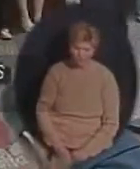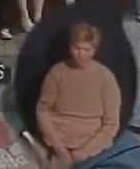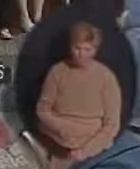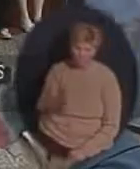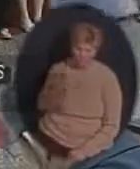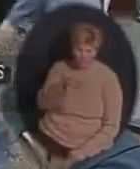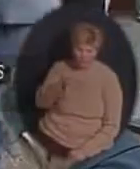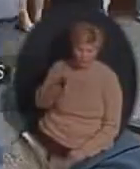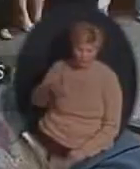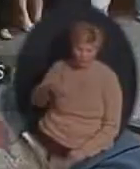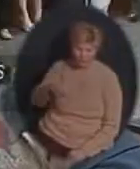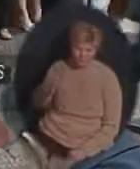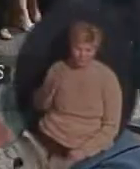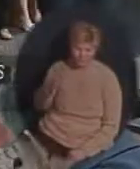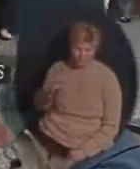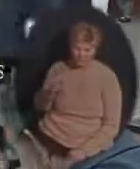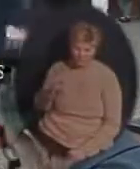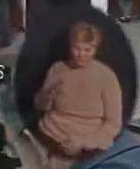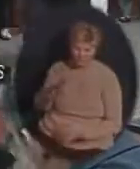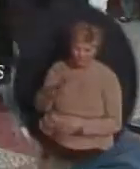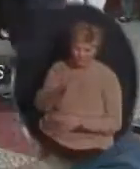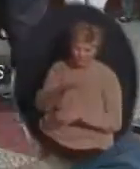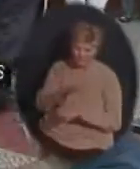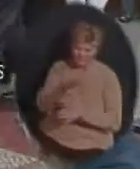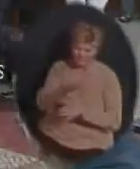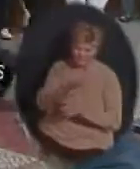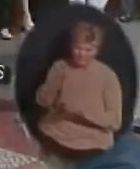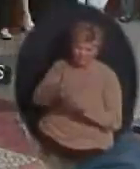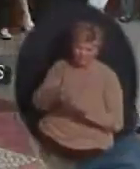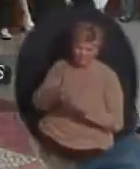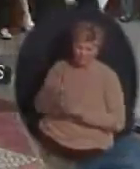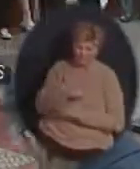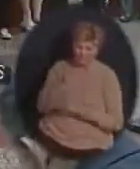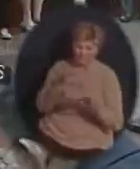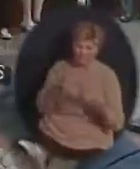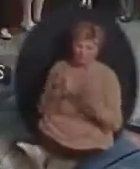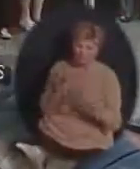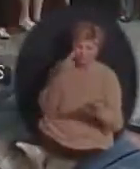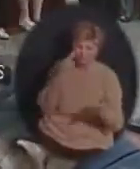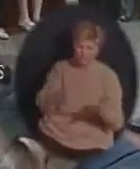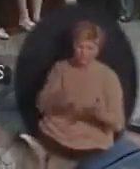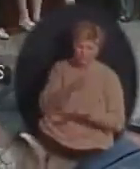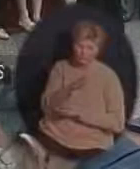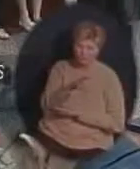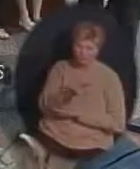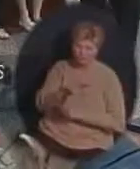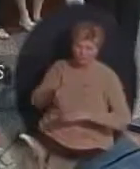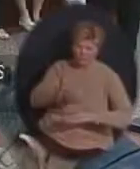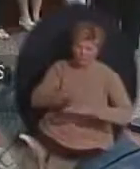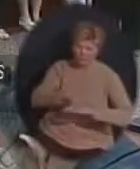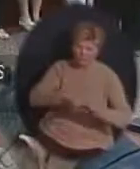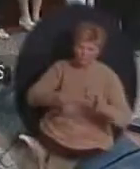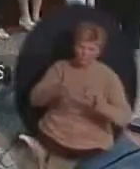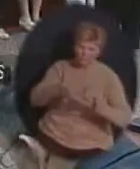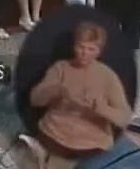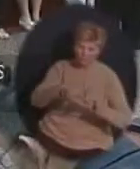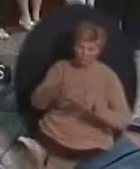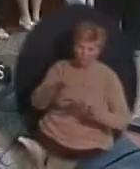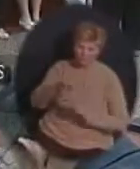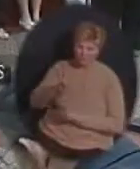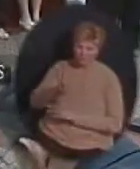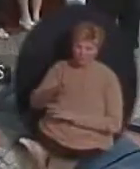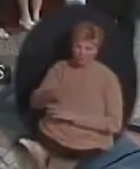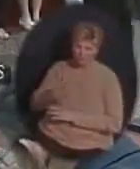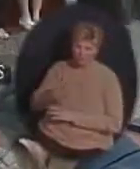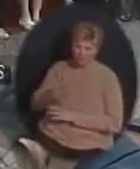22 high school seniors in the Olathe School District have been recognized by the National Merit Scholarship Program, which is an academic competition for scholarships